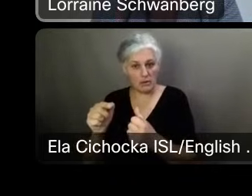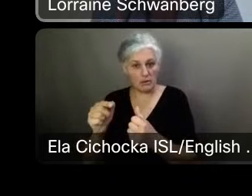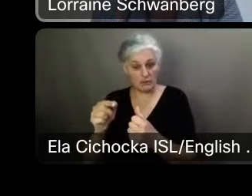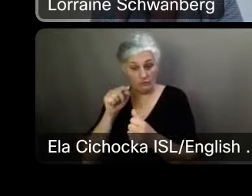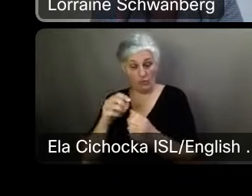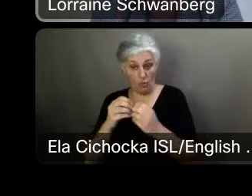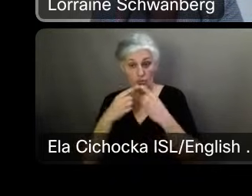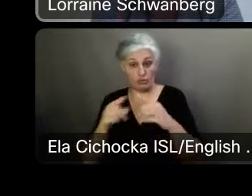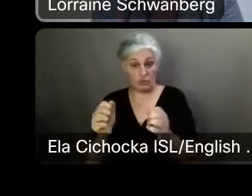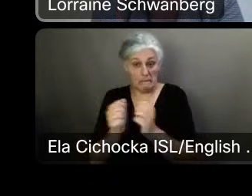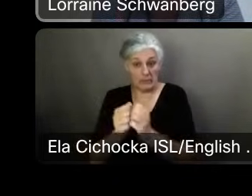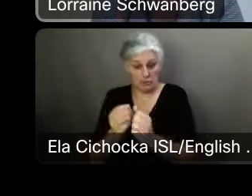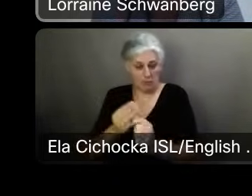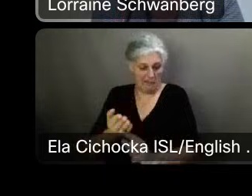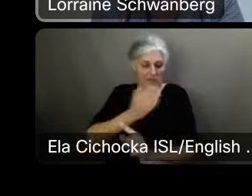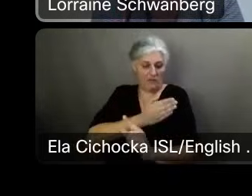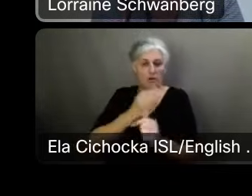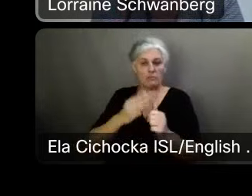disclosure meeting, that